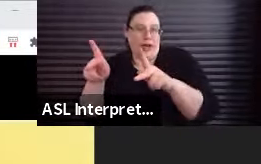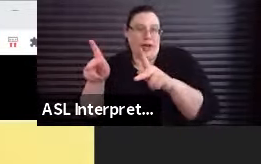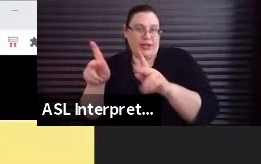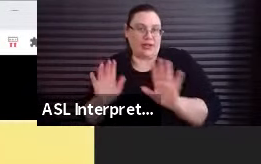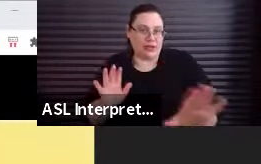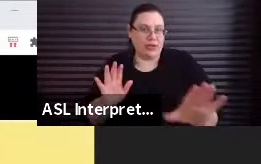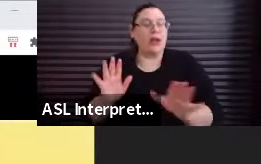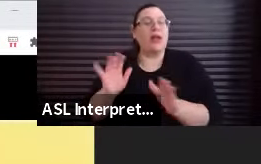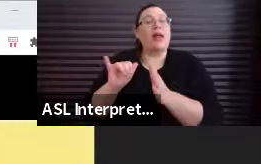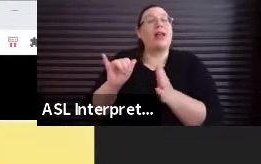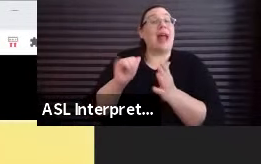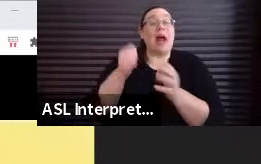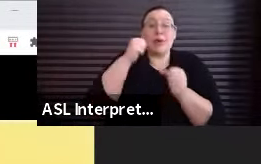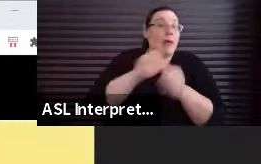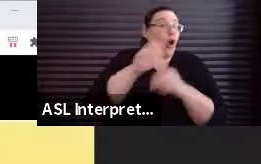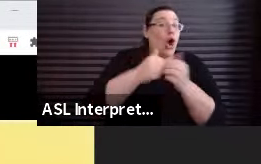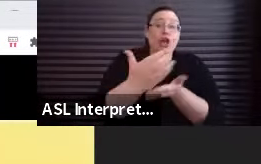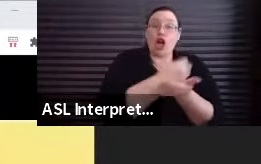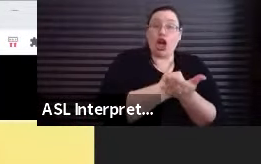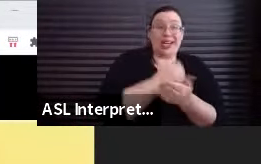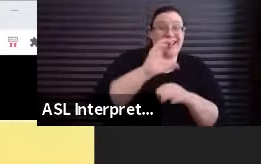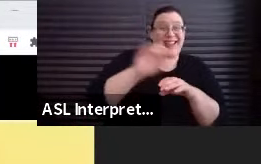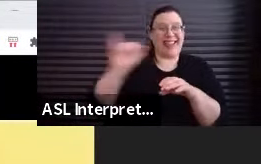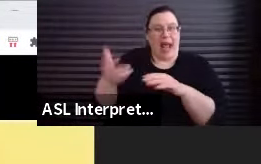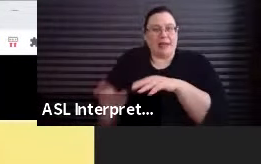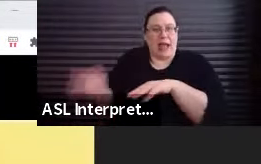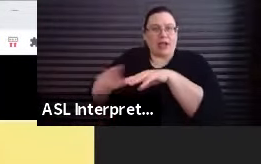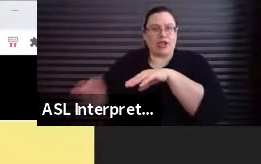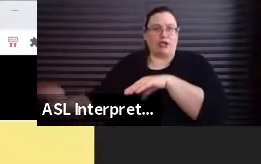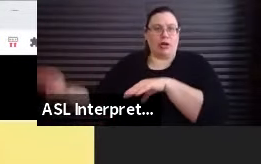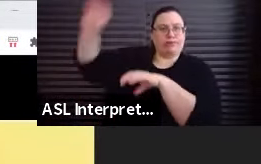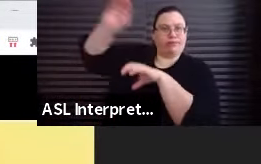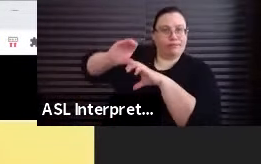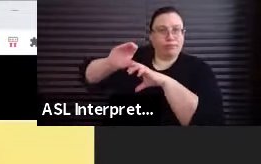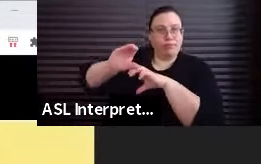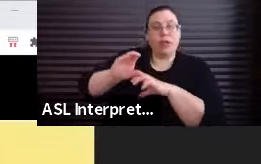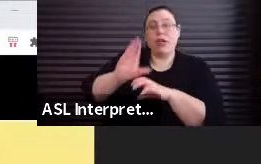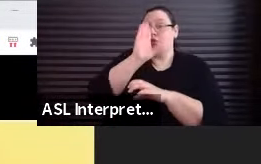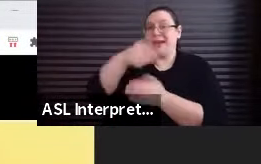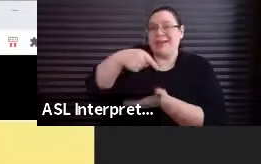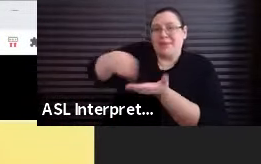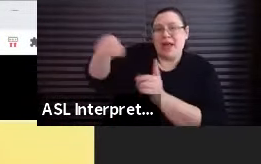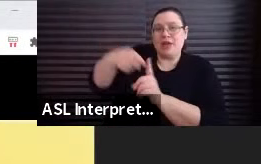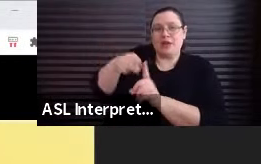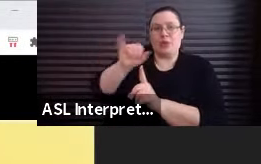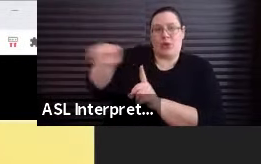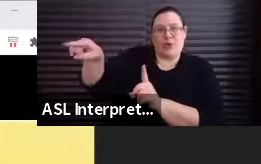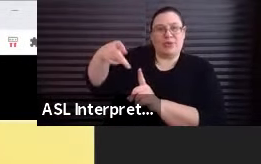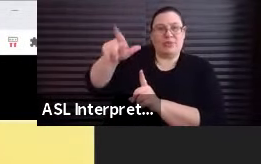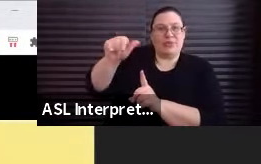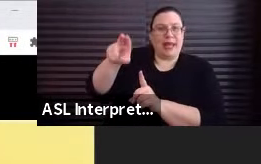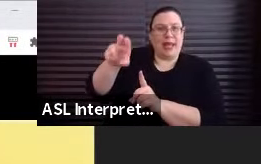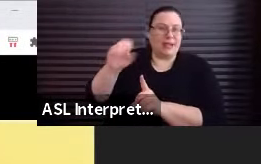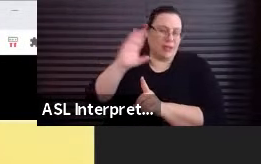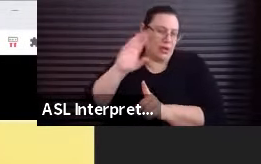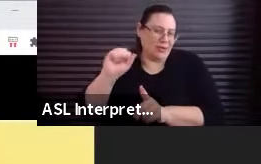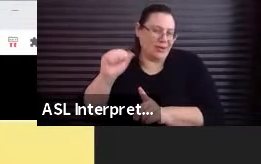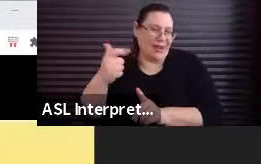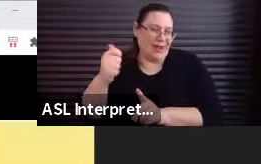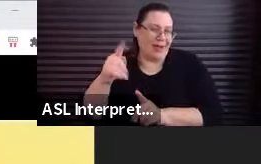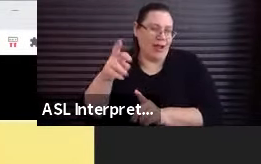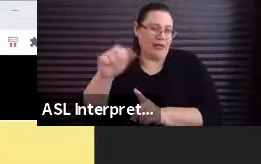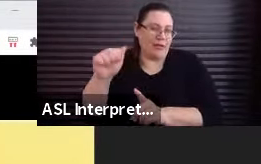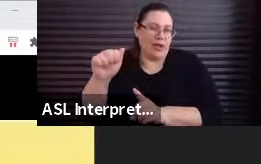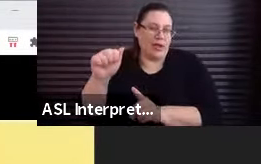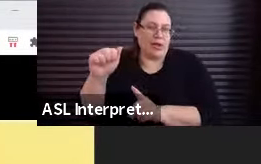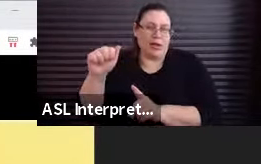paid on top of all of your earnings. And it's paid directly to the plans, which, as you know, SAG-AFTRA plans are a